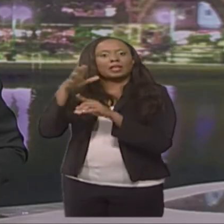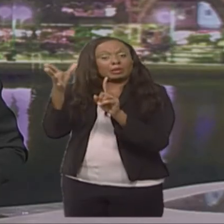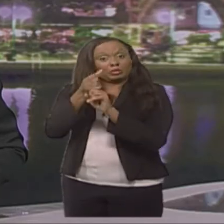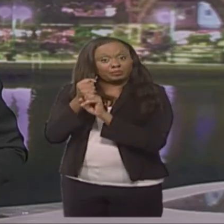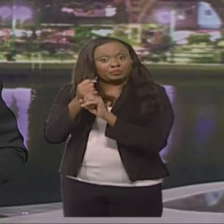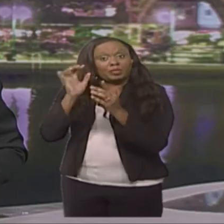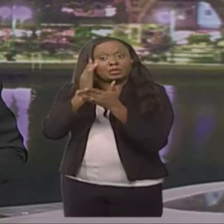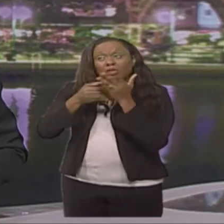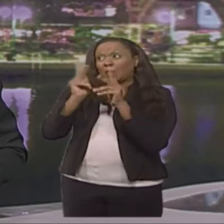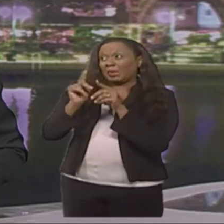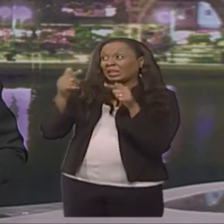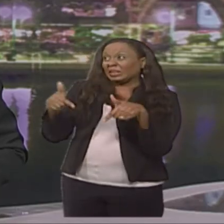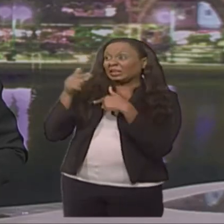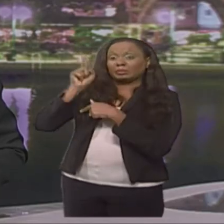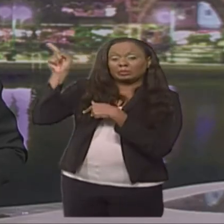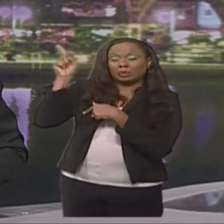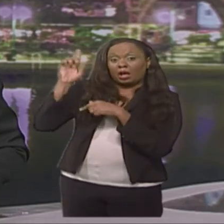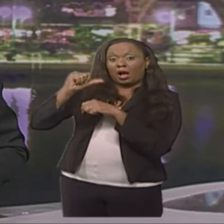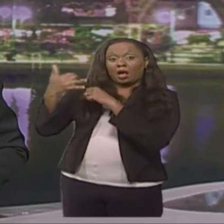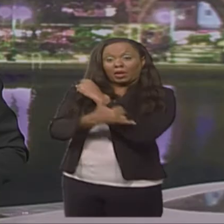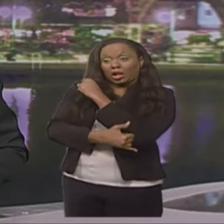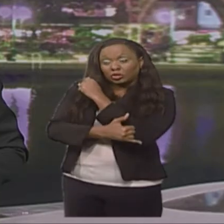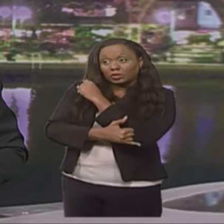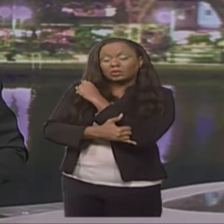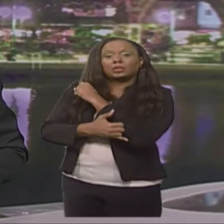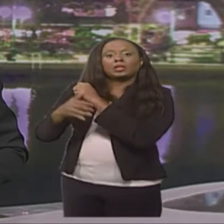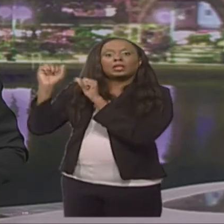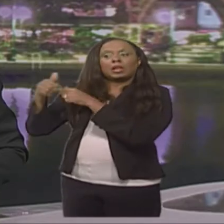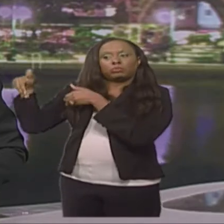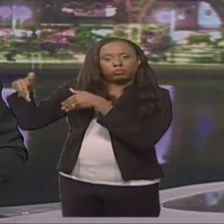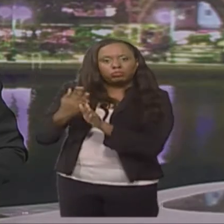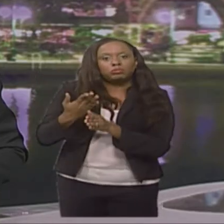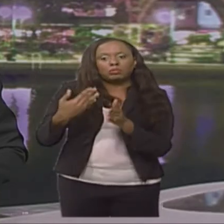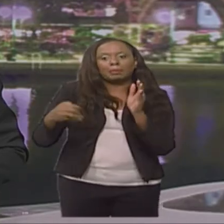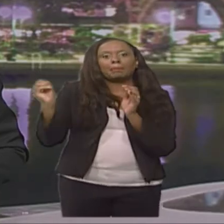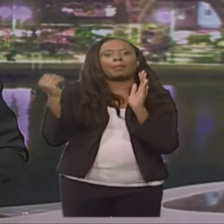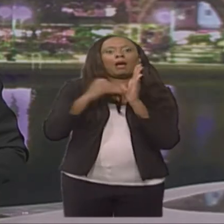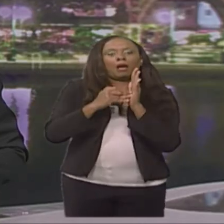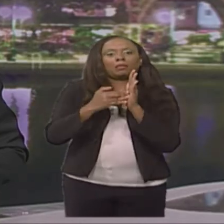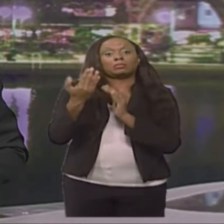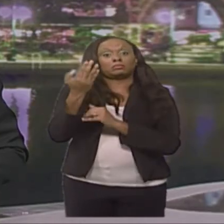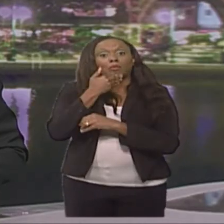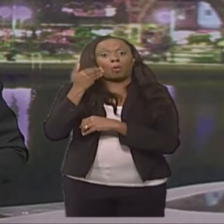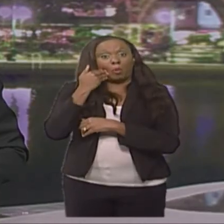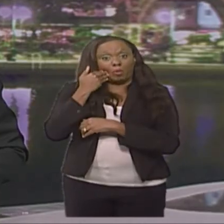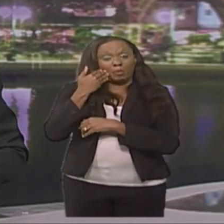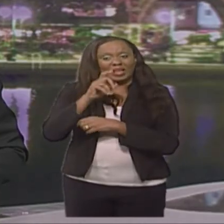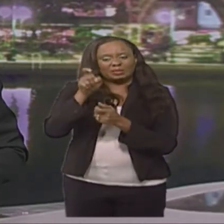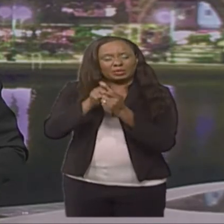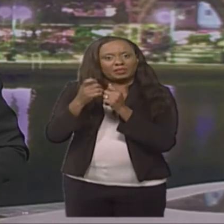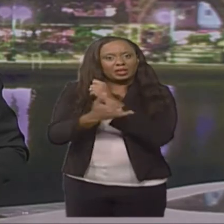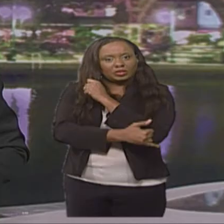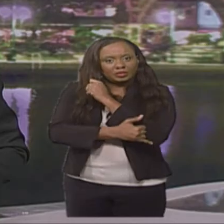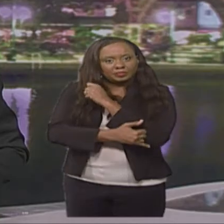to update the CXC's legal structure in light of subsequent organizational practices, recent market developments, and current